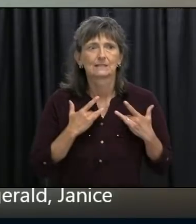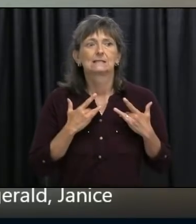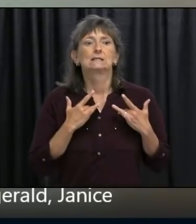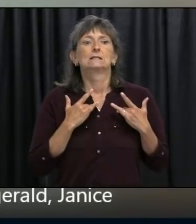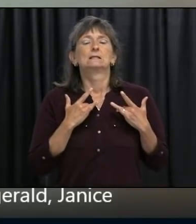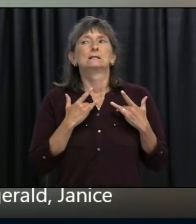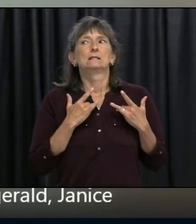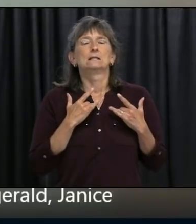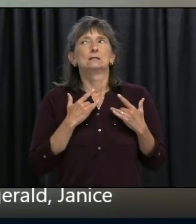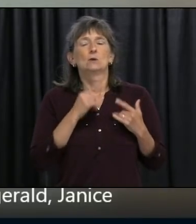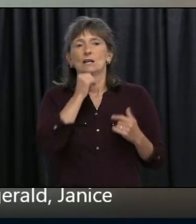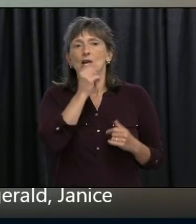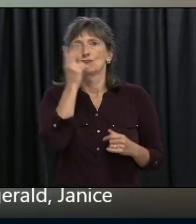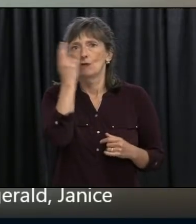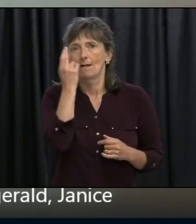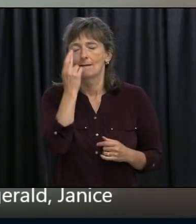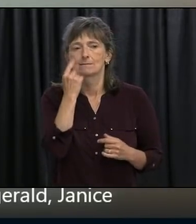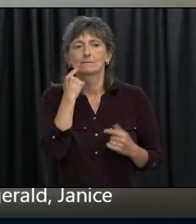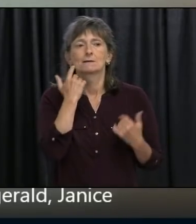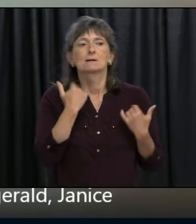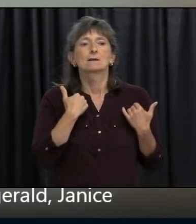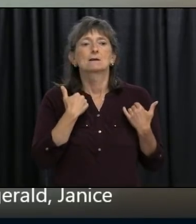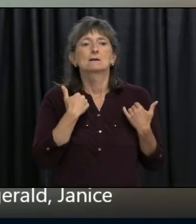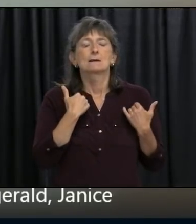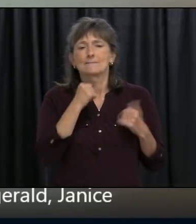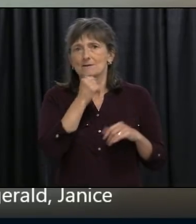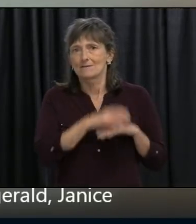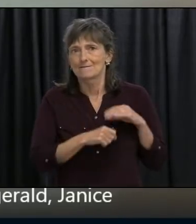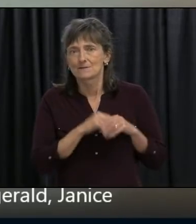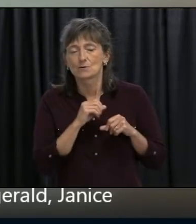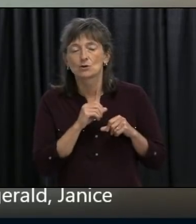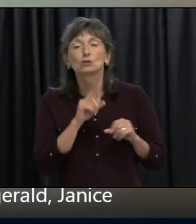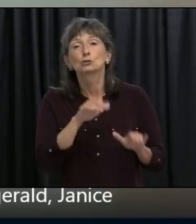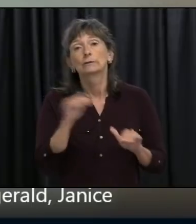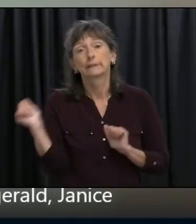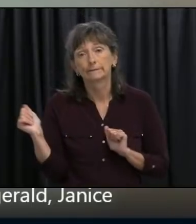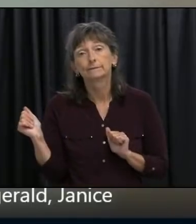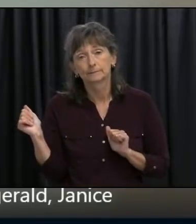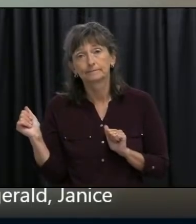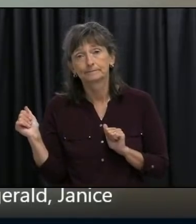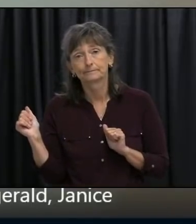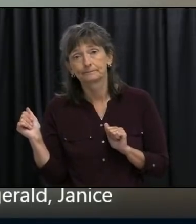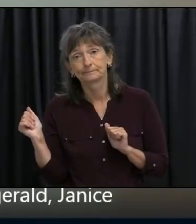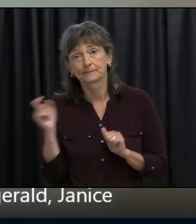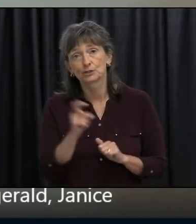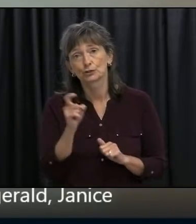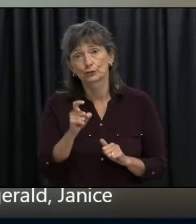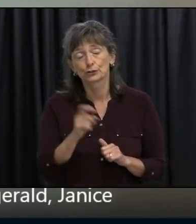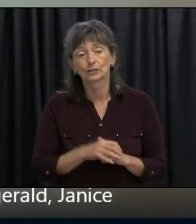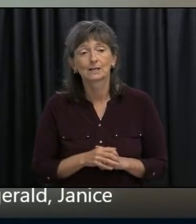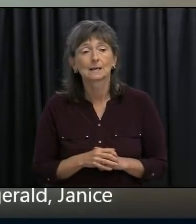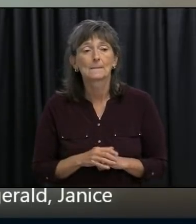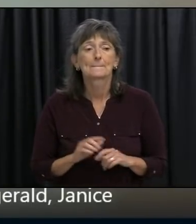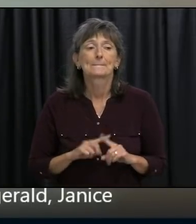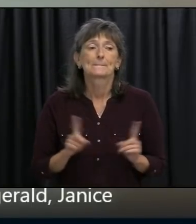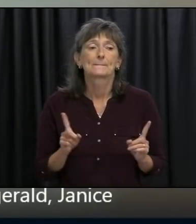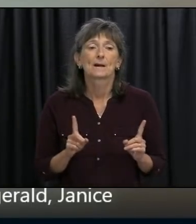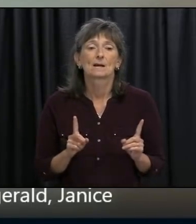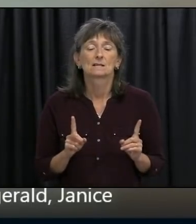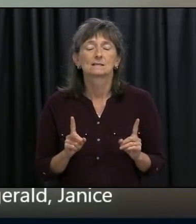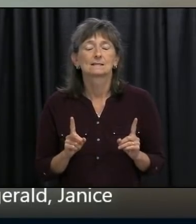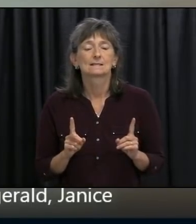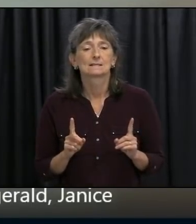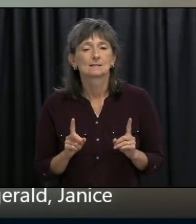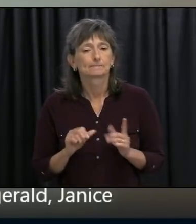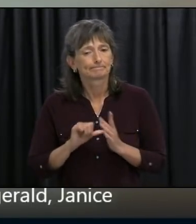than what it should be and what they're comfortable with, then they should leave that situation. But it's really important for